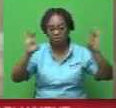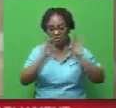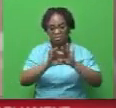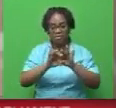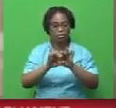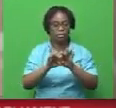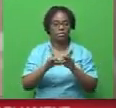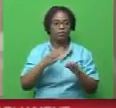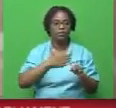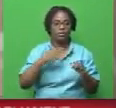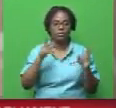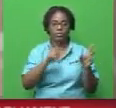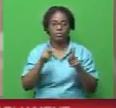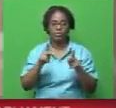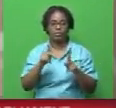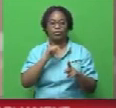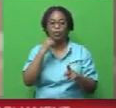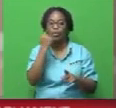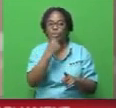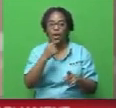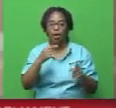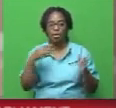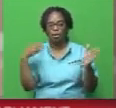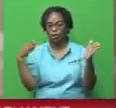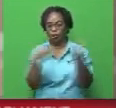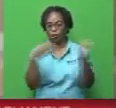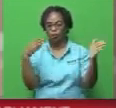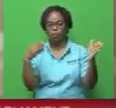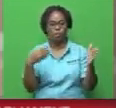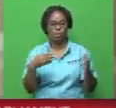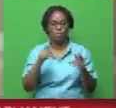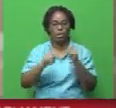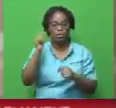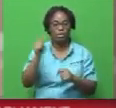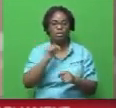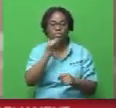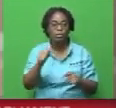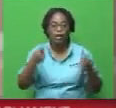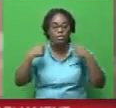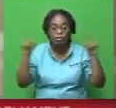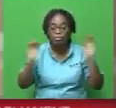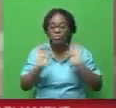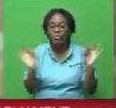have spent over $1 billion. Now, when we had that plan for the DPP's office, Madam President,